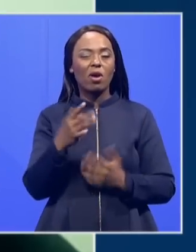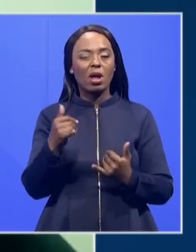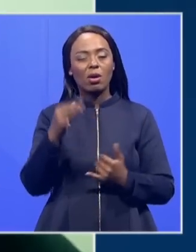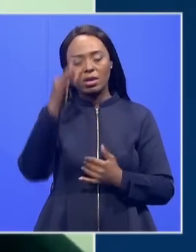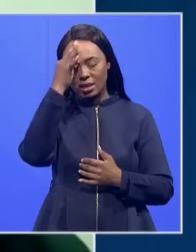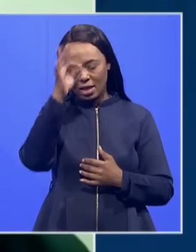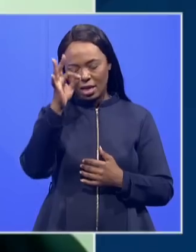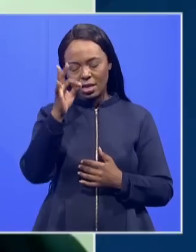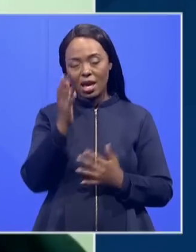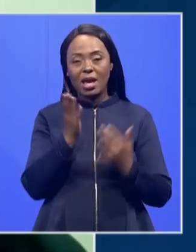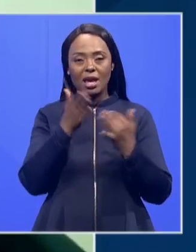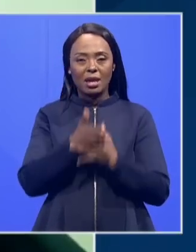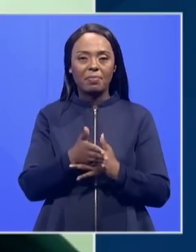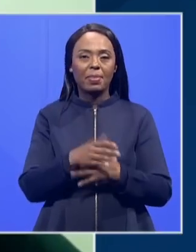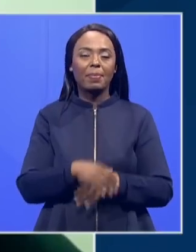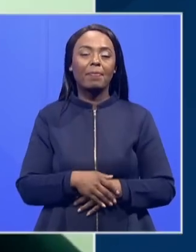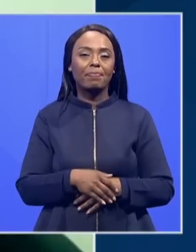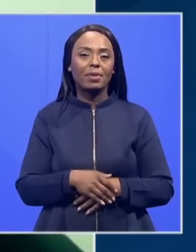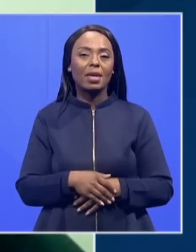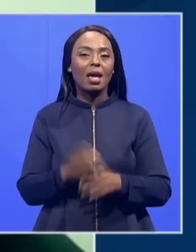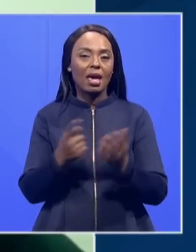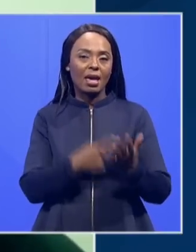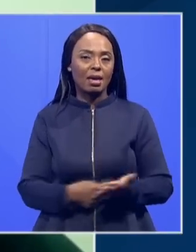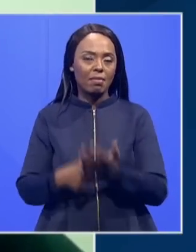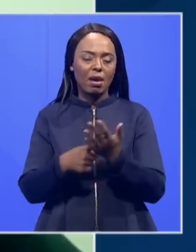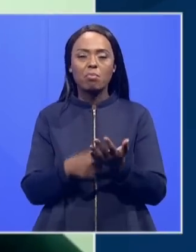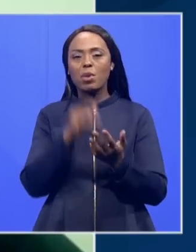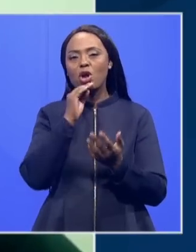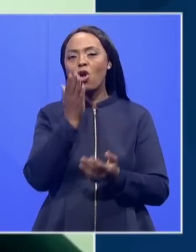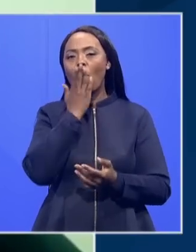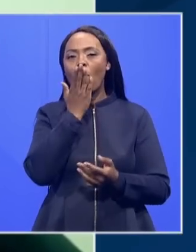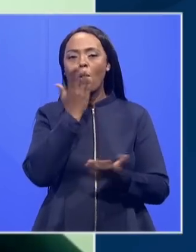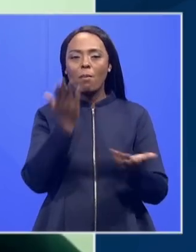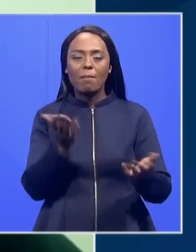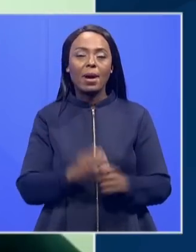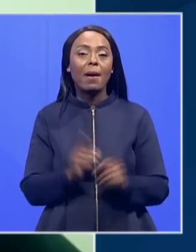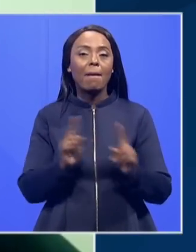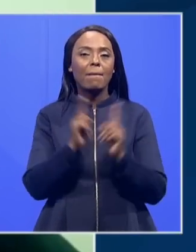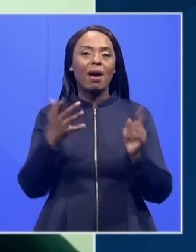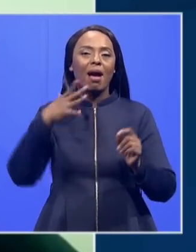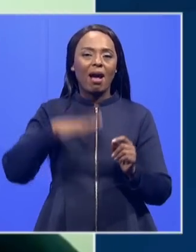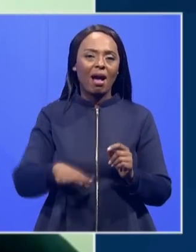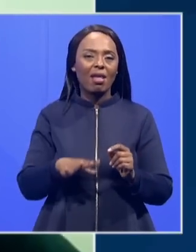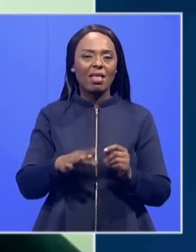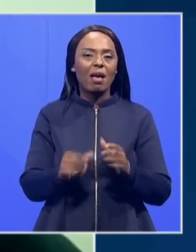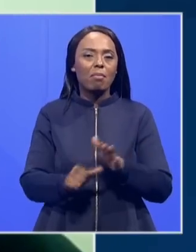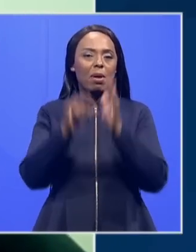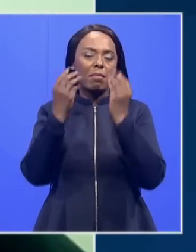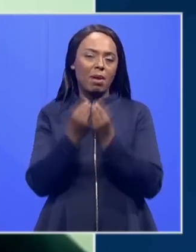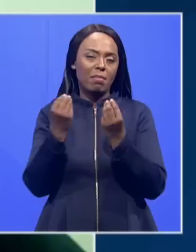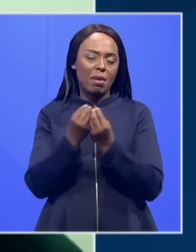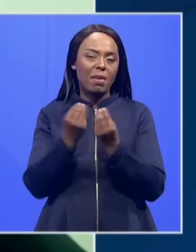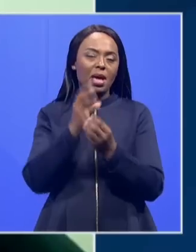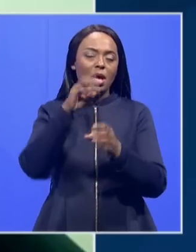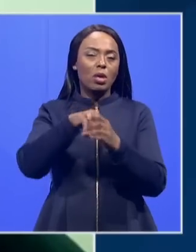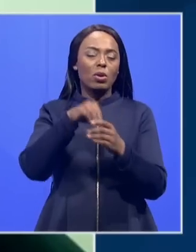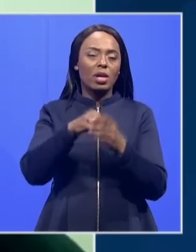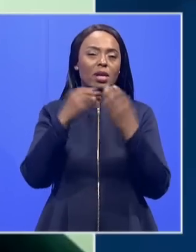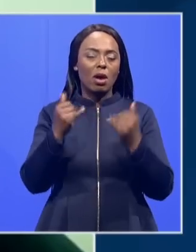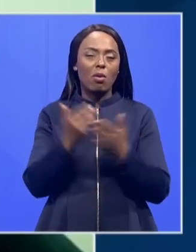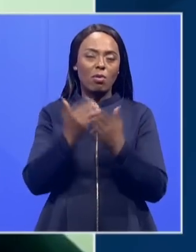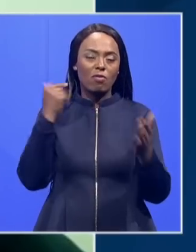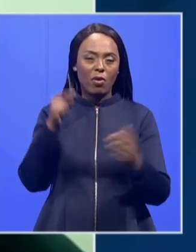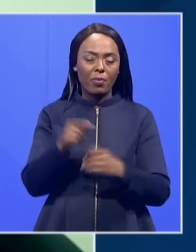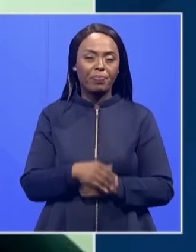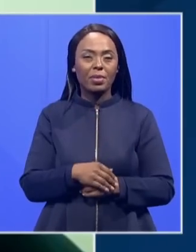engagement, and this is quite the norm. But there are also other contentions, including what you've raised on